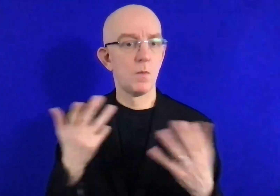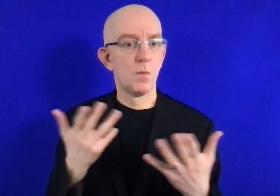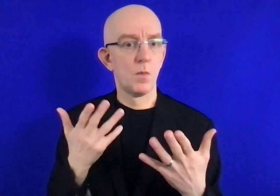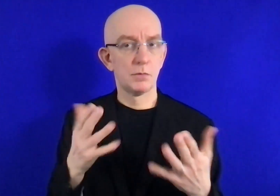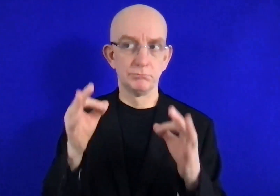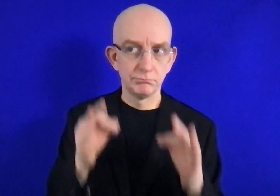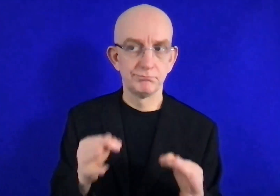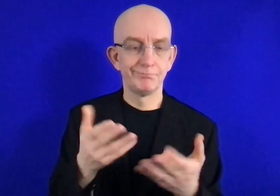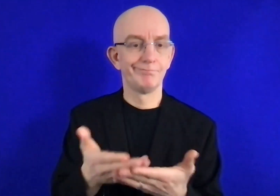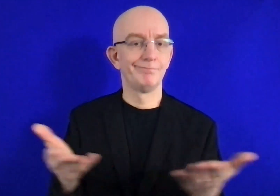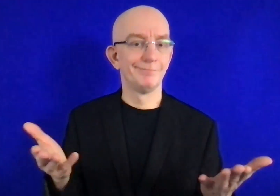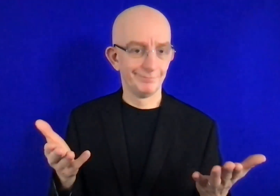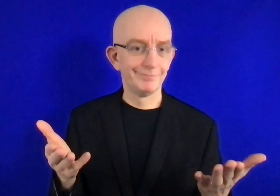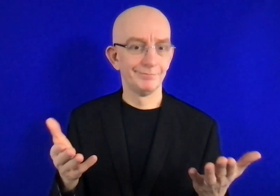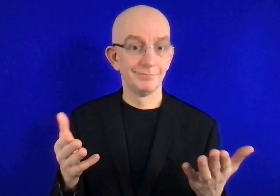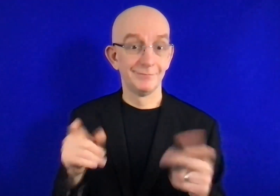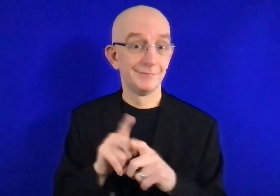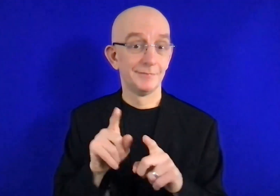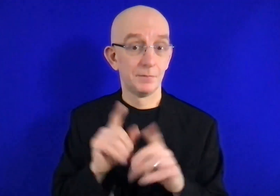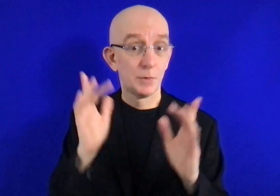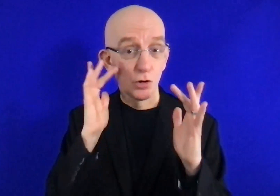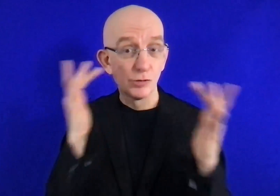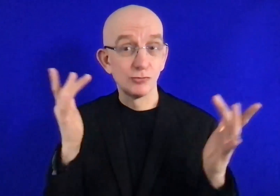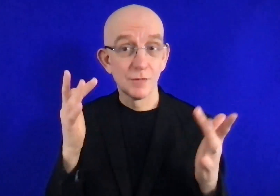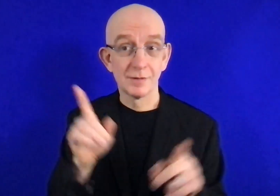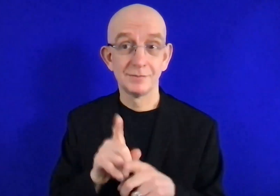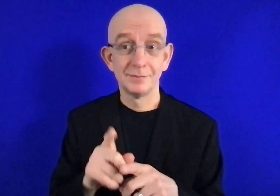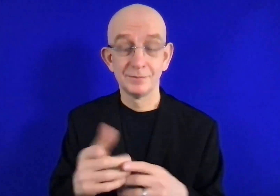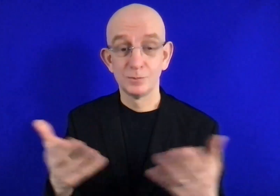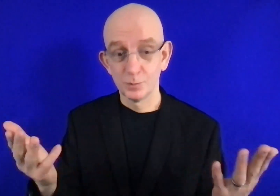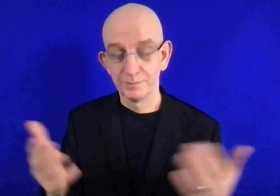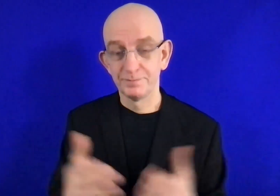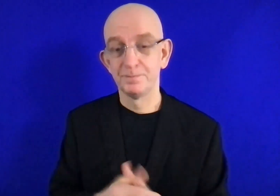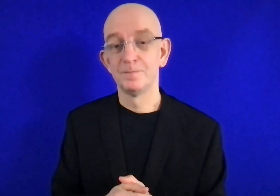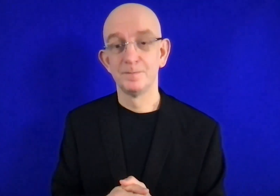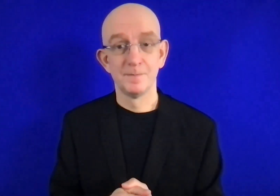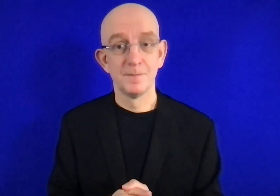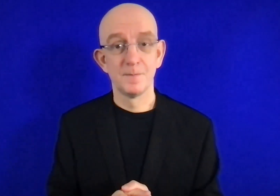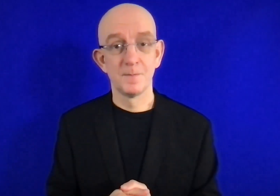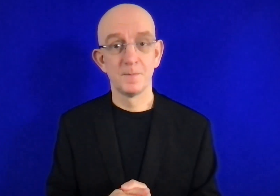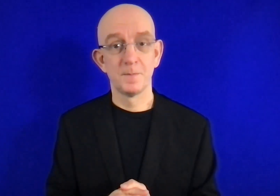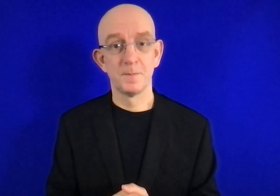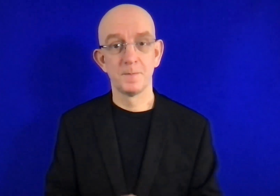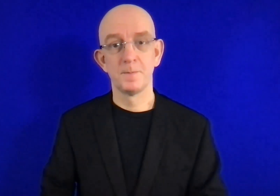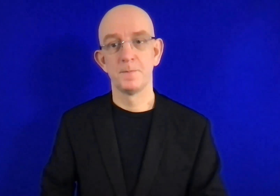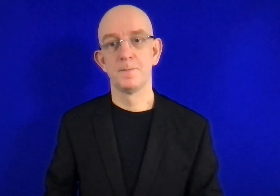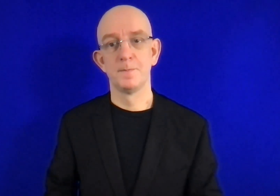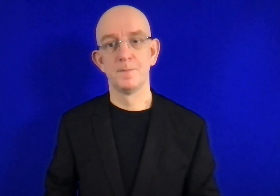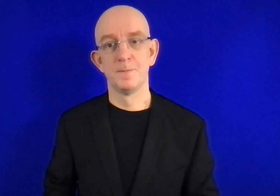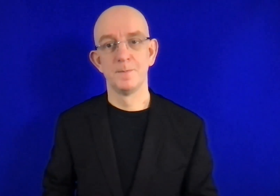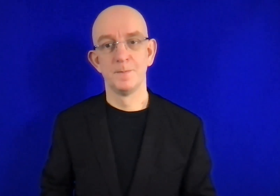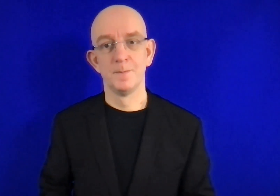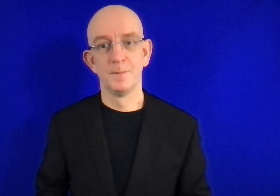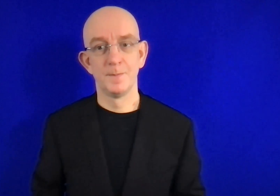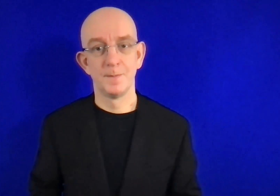Thank you, Charles. And I see you've highlighted the document that outlines some of these challenges in the chat. So thank you so much. So thank you everyone